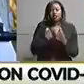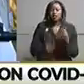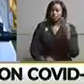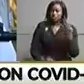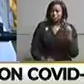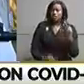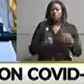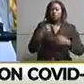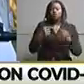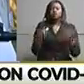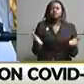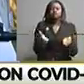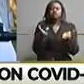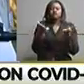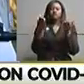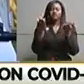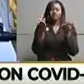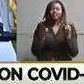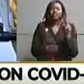improving.